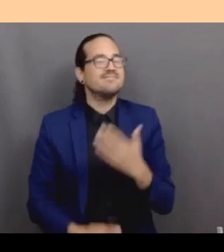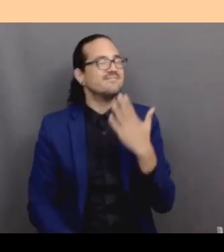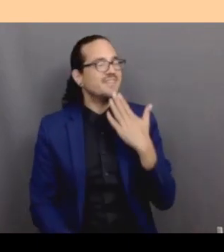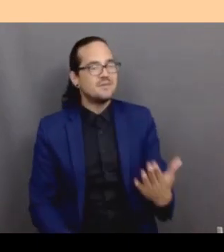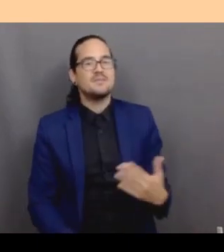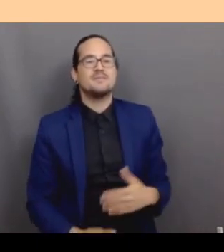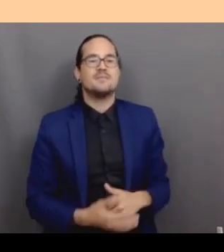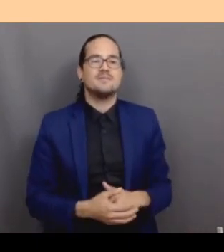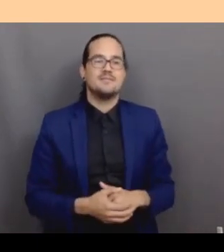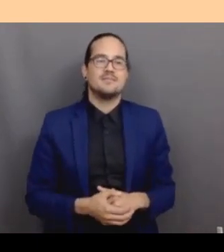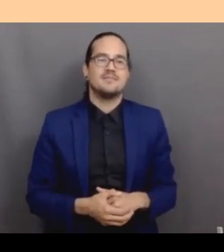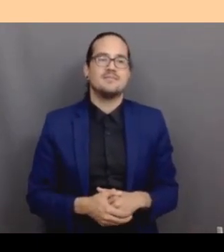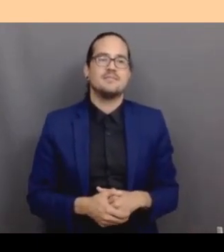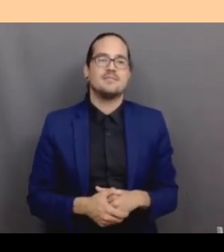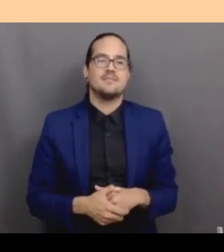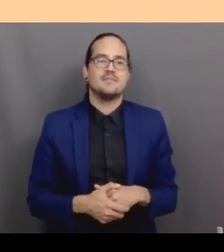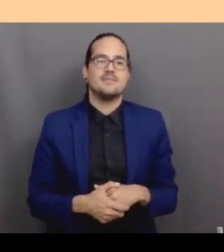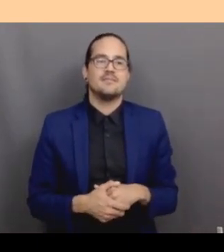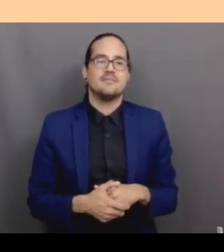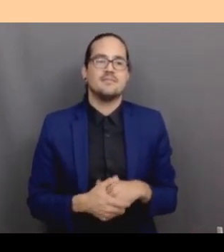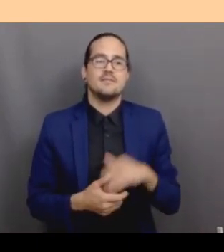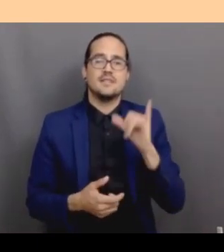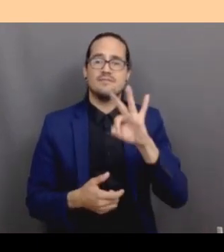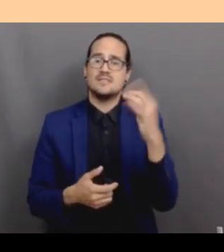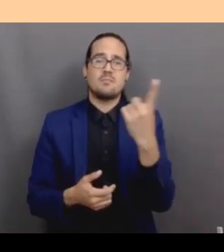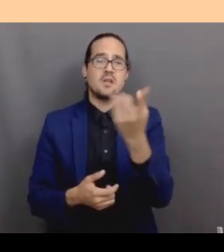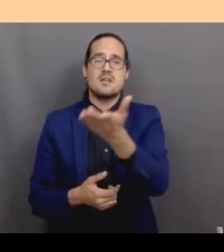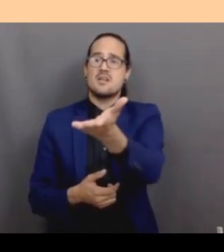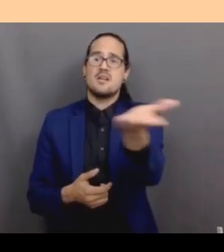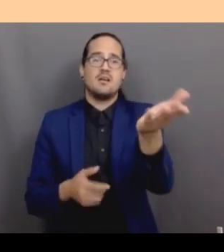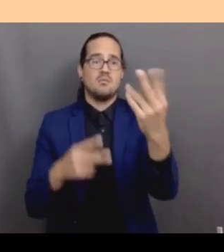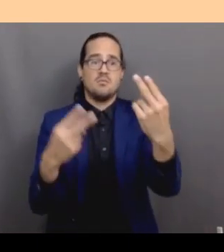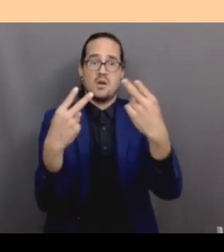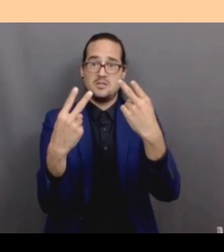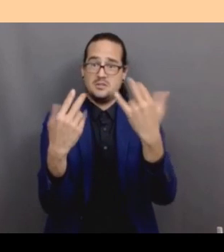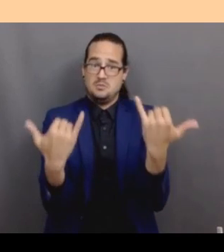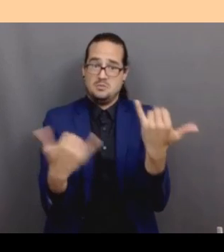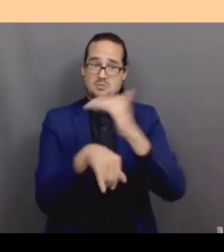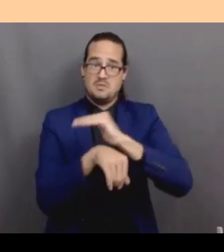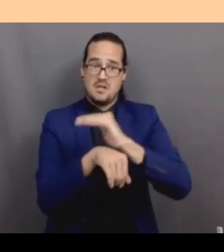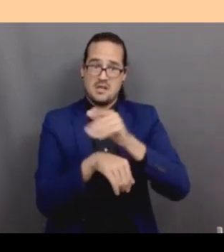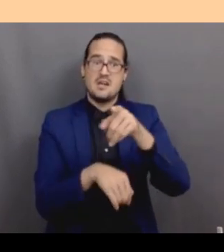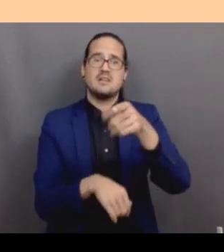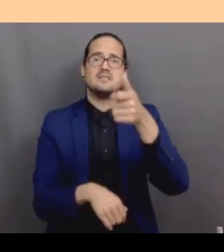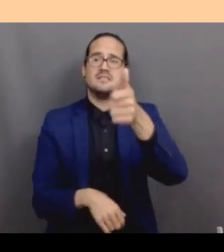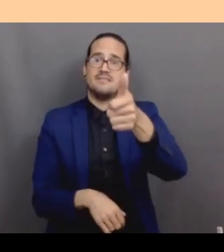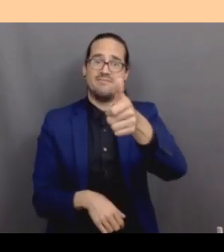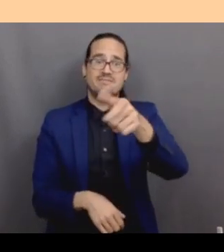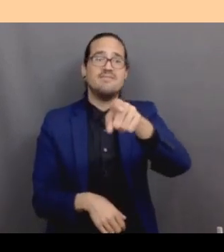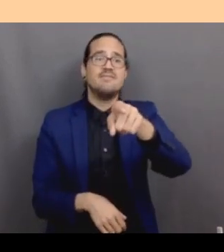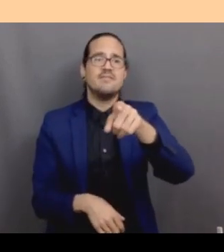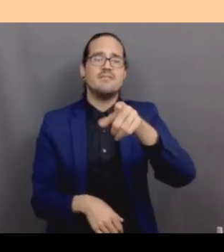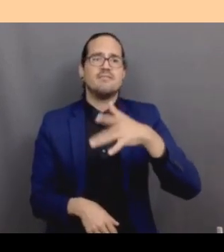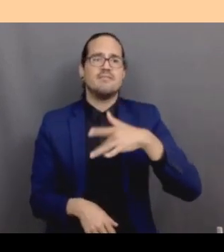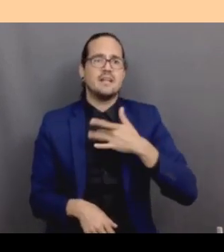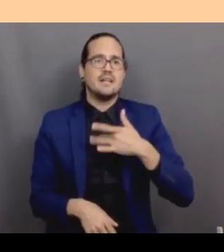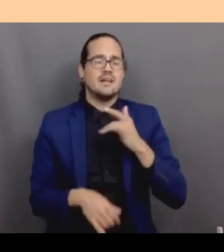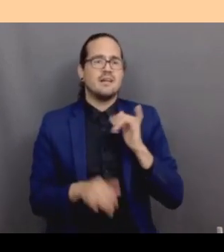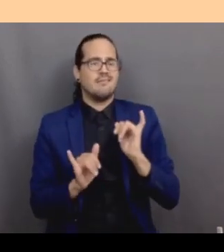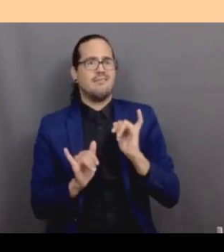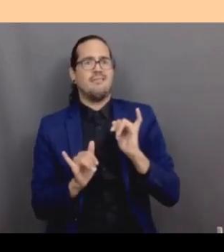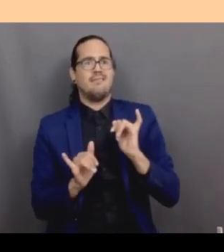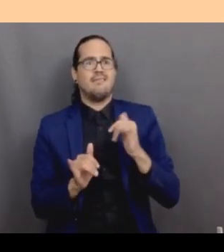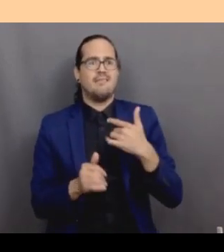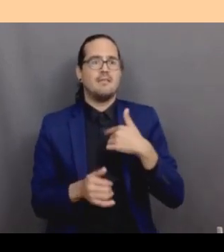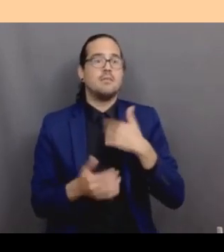tonight, who is feeling the weight of this, whether they're a parent who's had enough of their